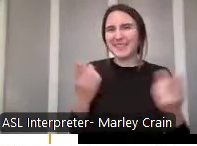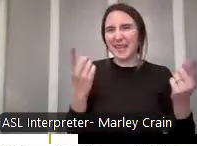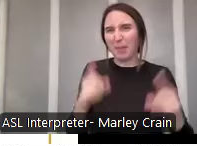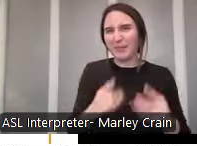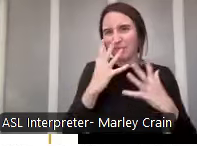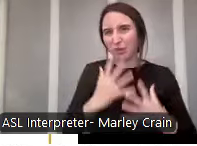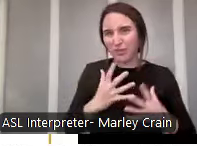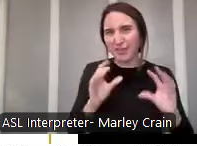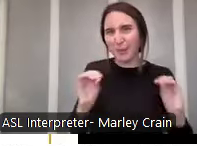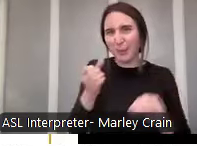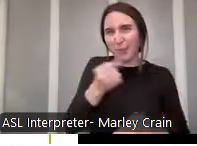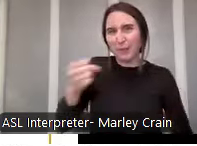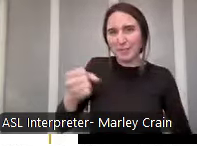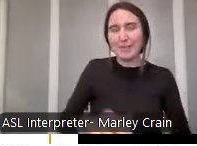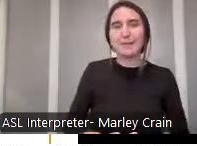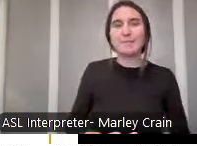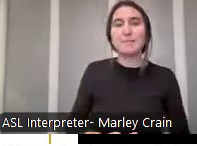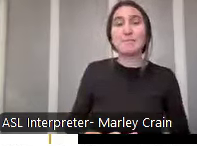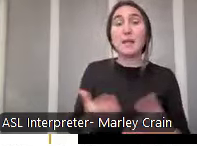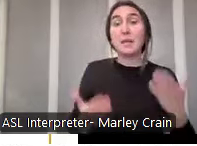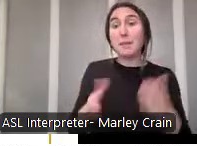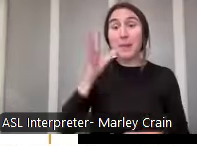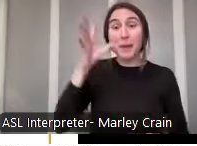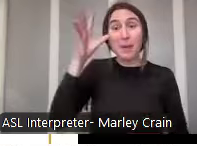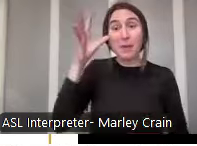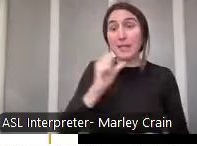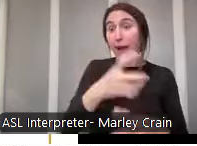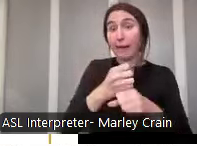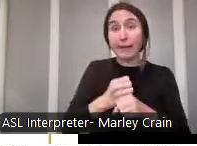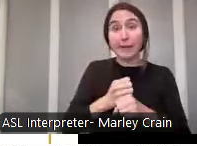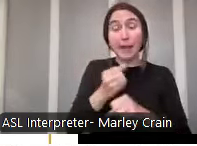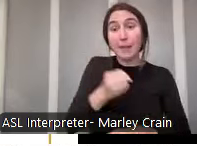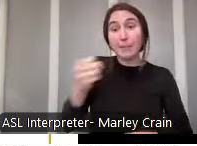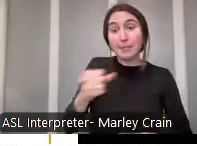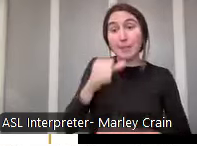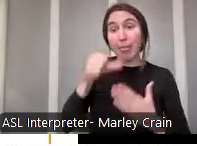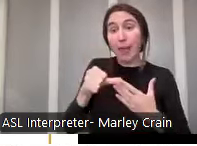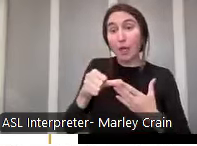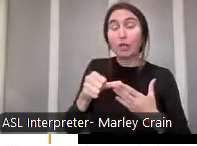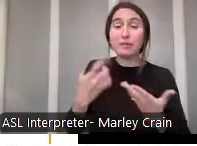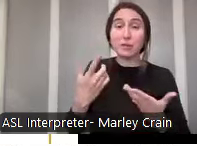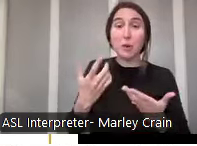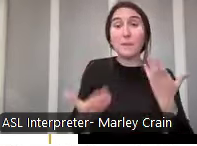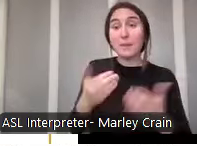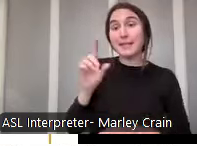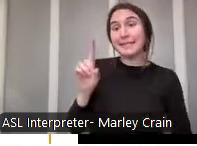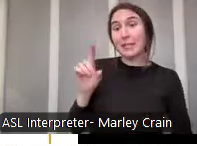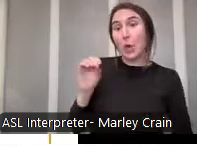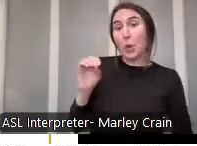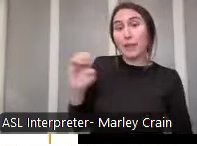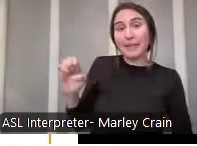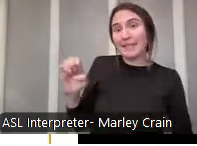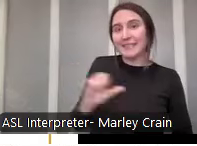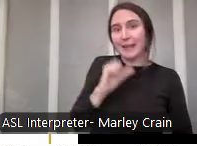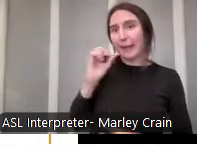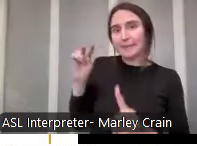unfortunately. And sometimes it's that a parent just didn't get the placement letter. Sometimes it's that the DOE didn't issue a placement. So it's